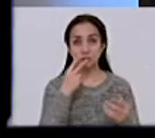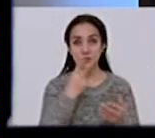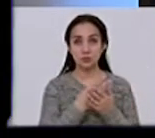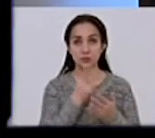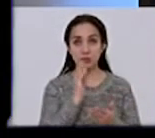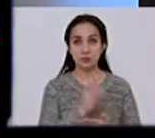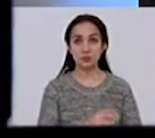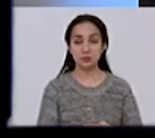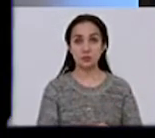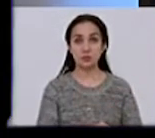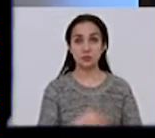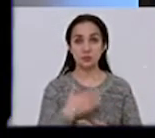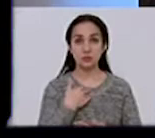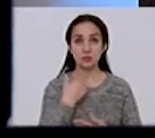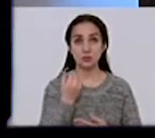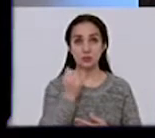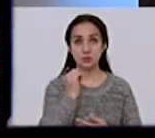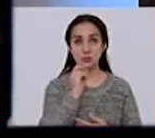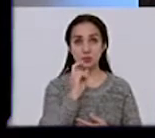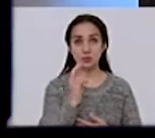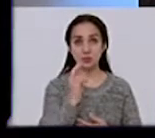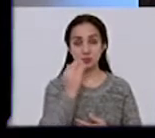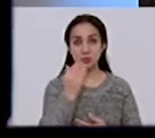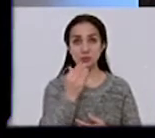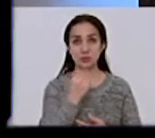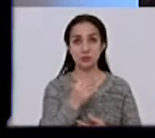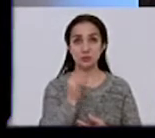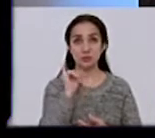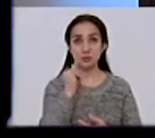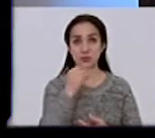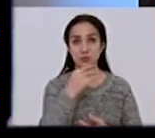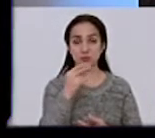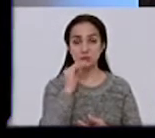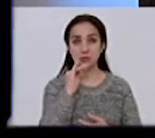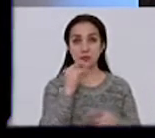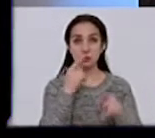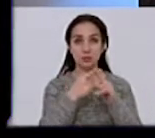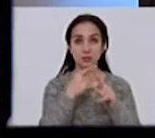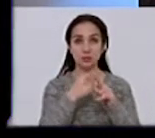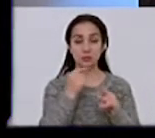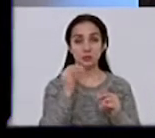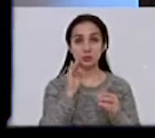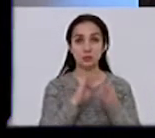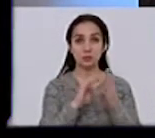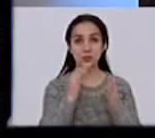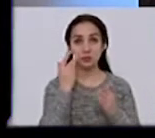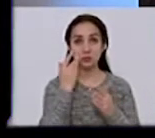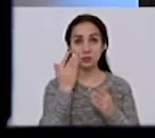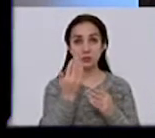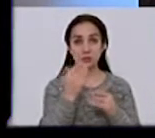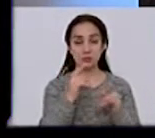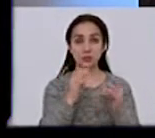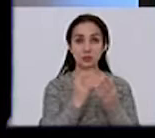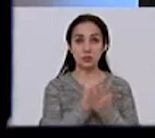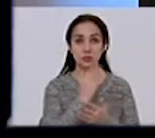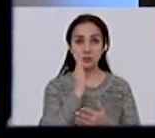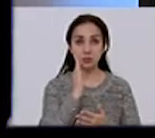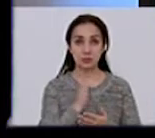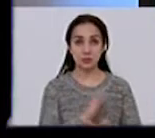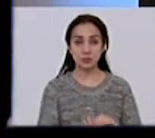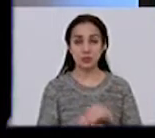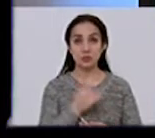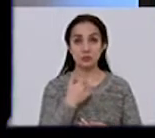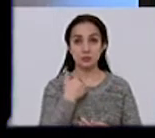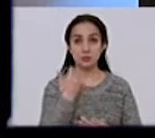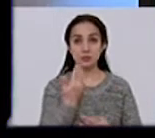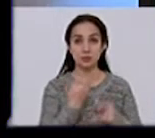o'taylik. Bizga AB kesmada y teng fx uzluksiz funksiya aniqlangan bo'lsa,